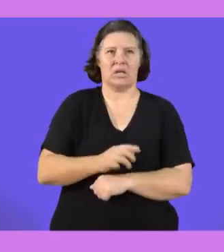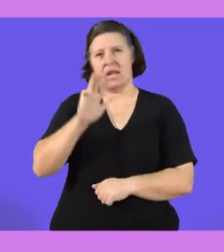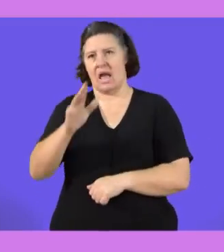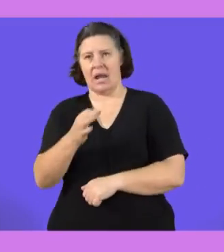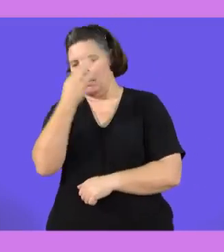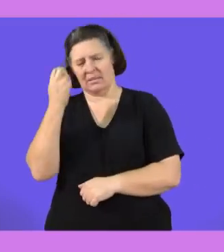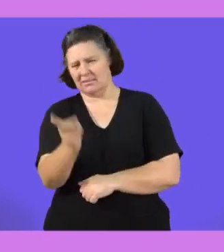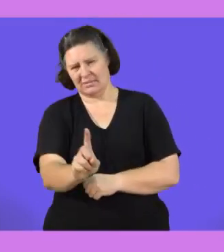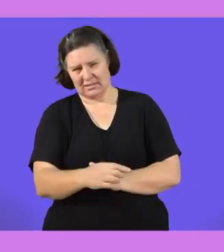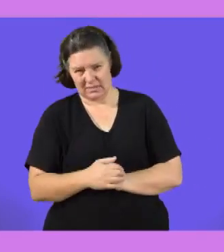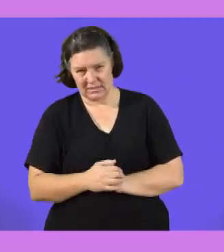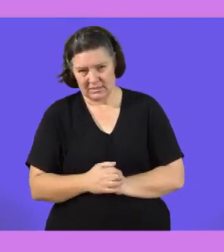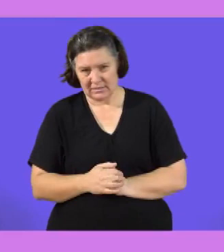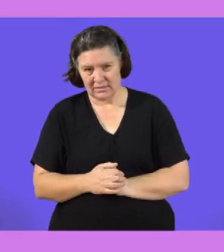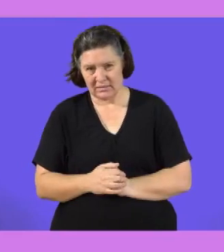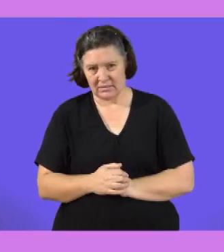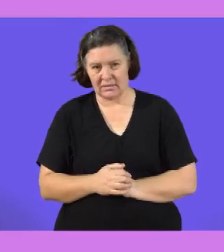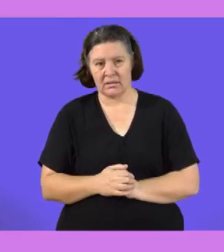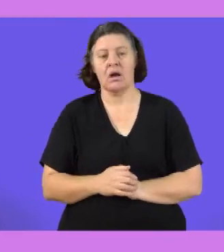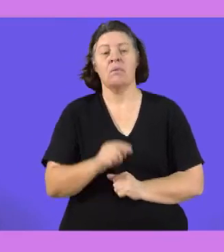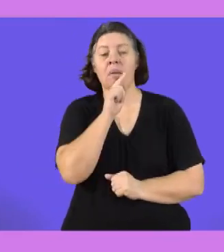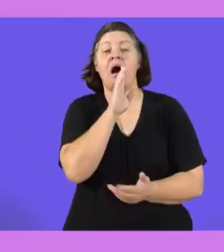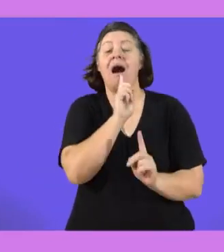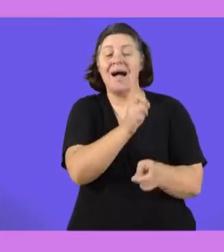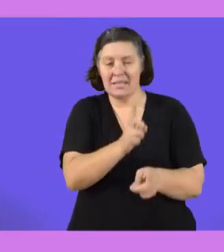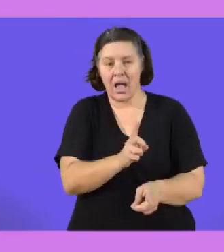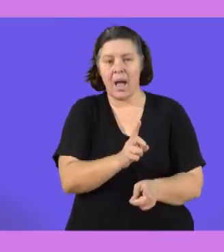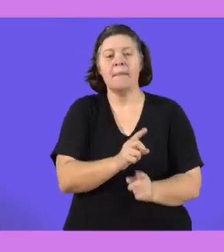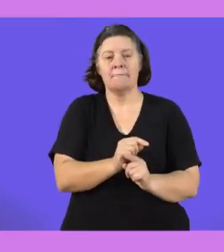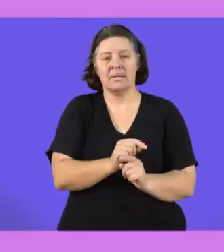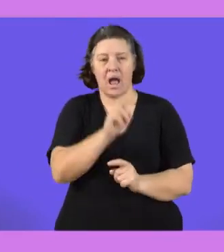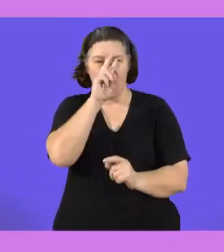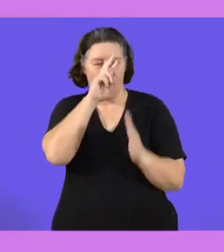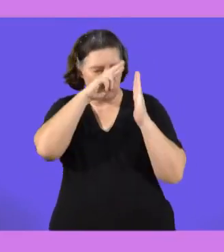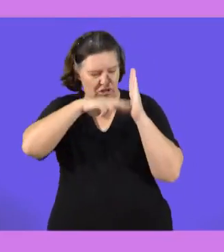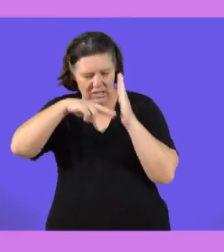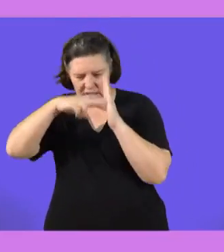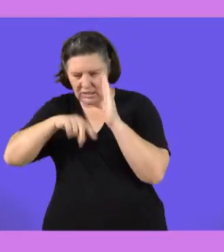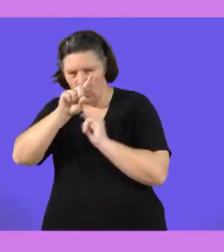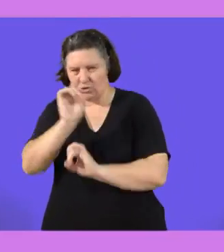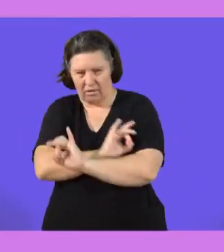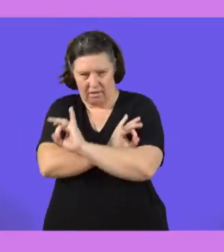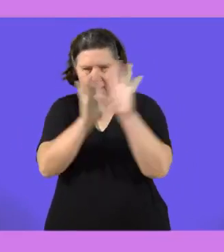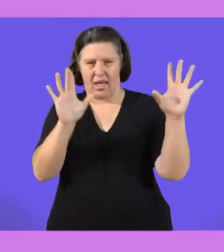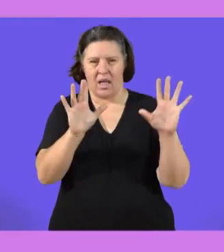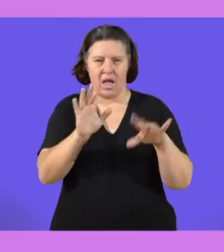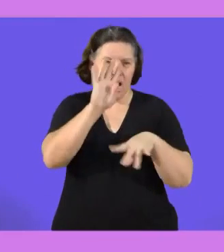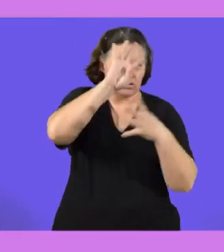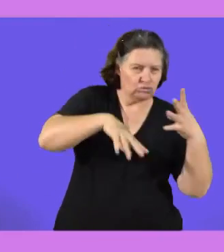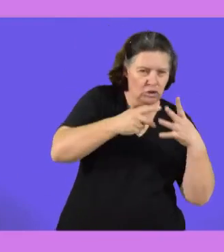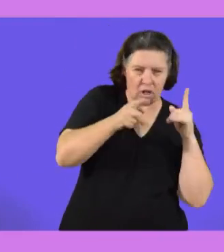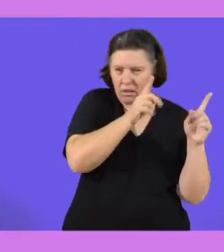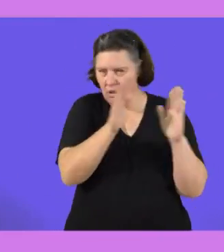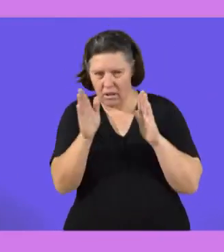3 hours, 9 minutes. Then when answering questions, be sure that you read the keys and you pay close attention to the